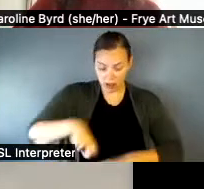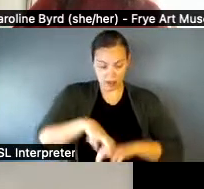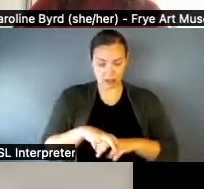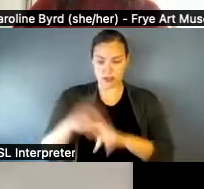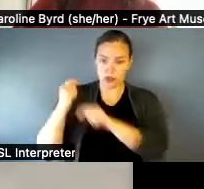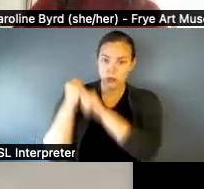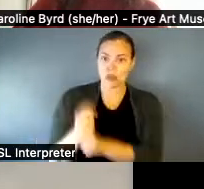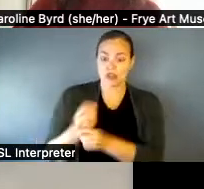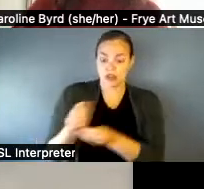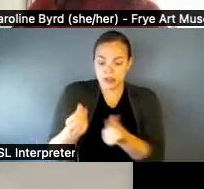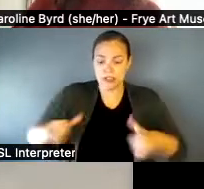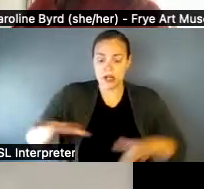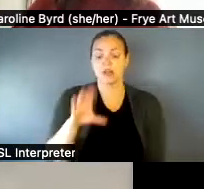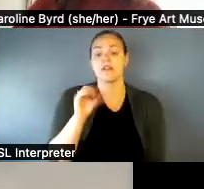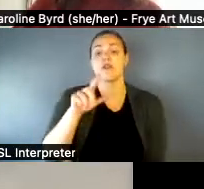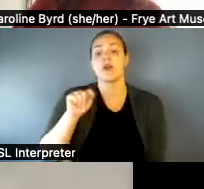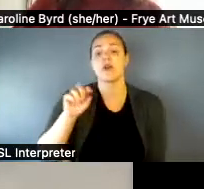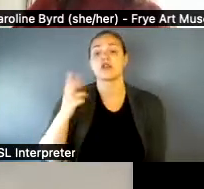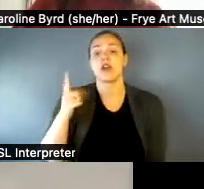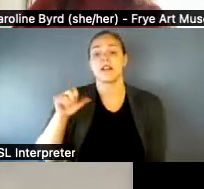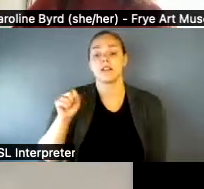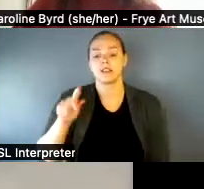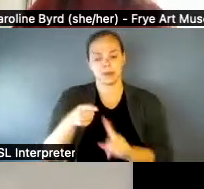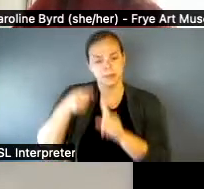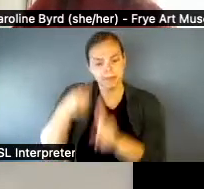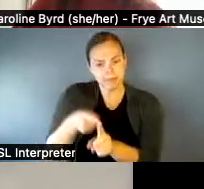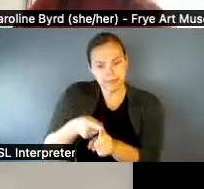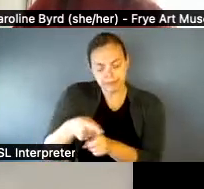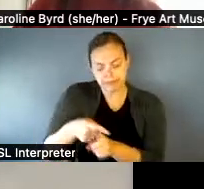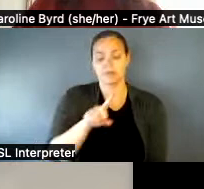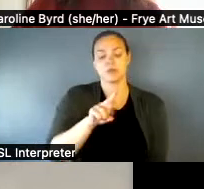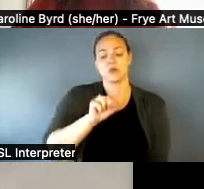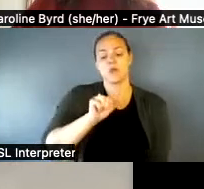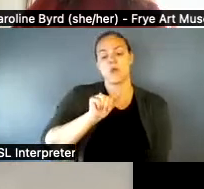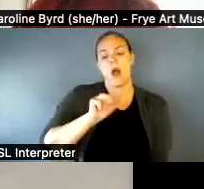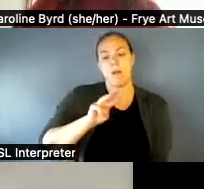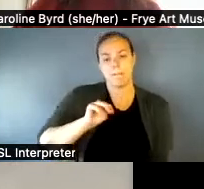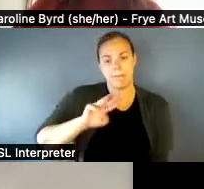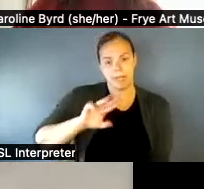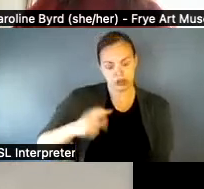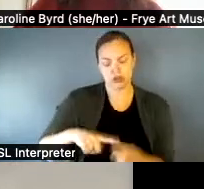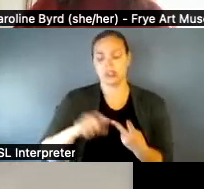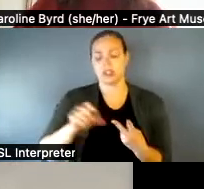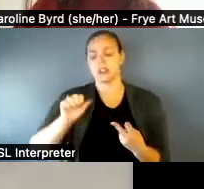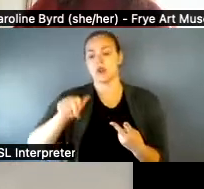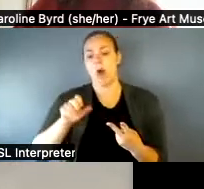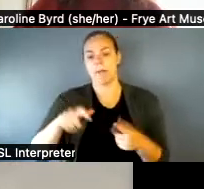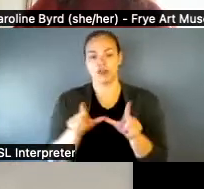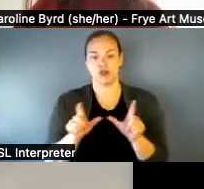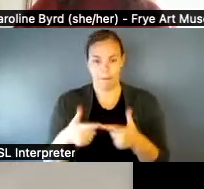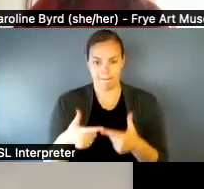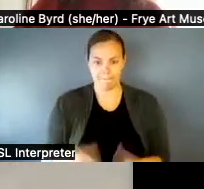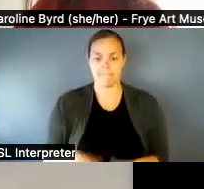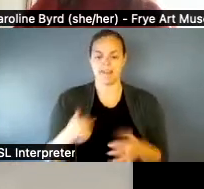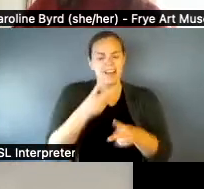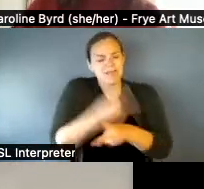Coast Salish peoples, specifically the Duwamish and Suquamish tribes, who have stewarded the lands and waters of what we now